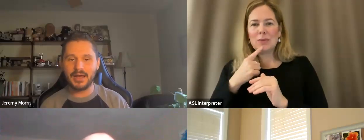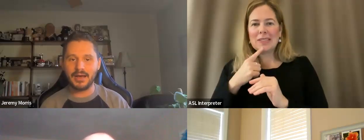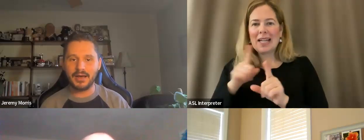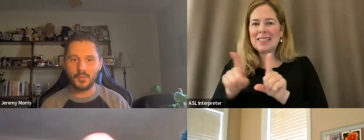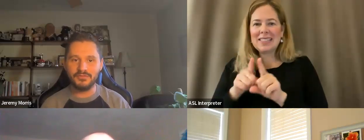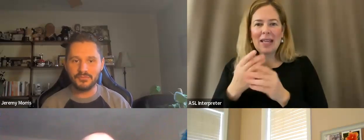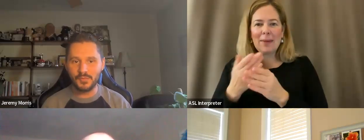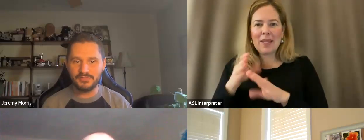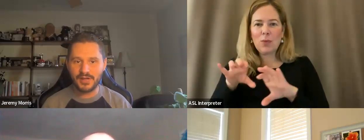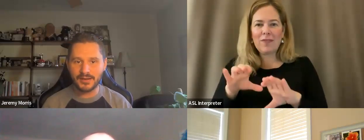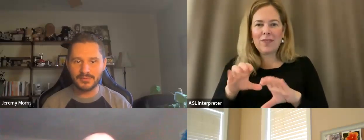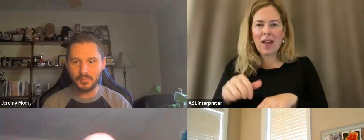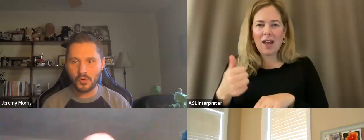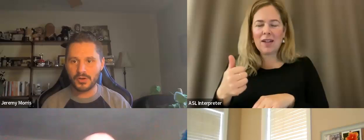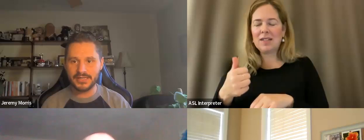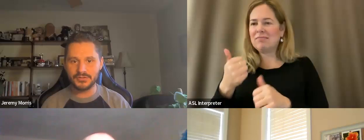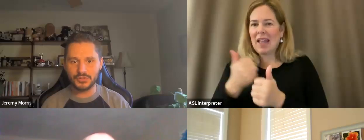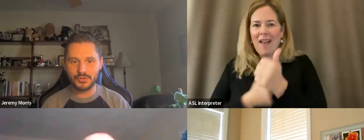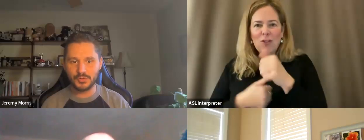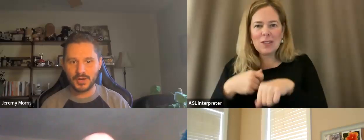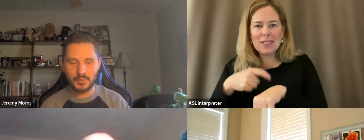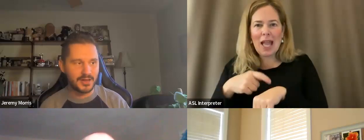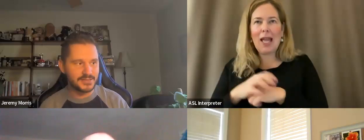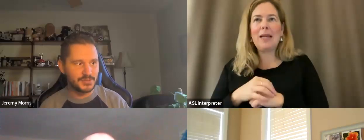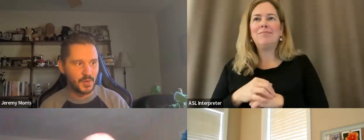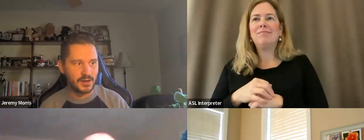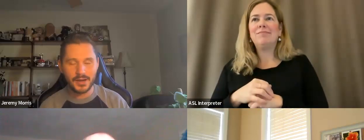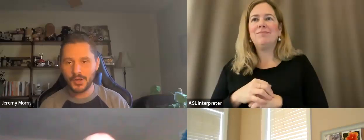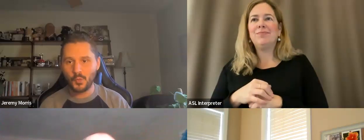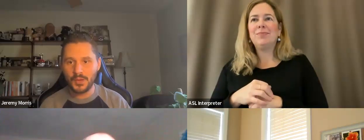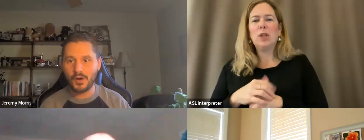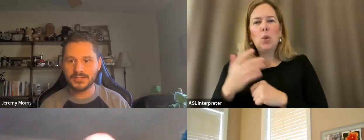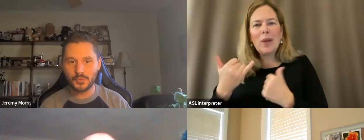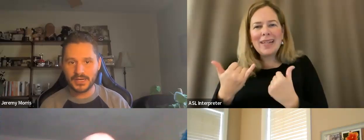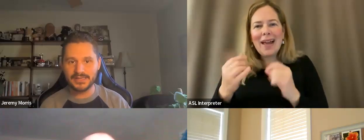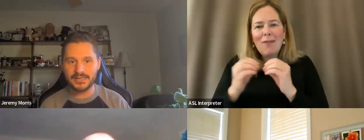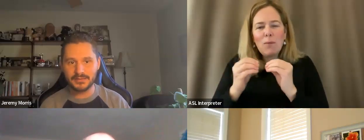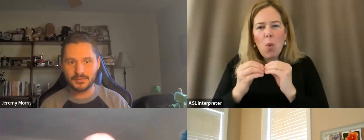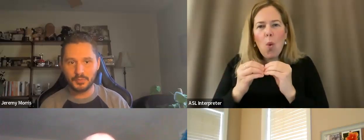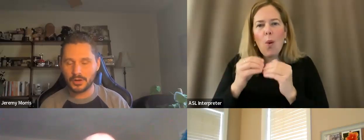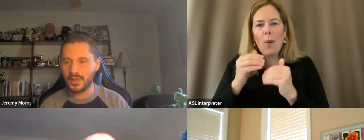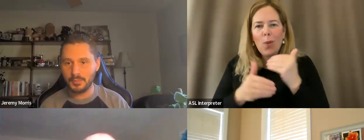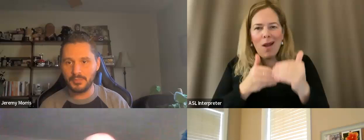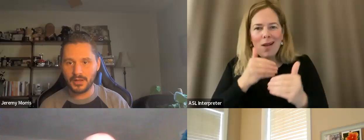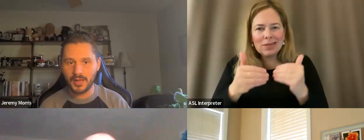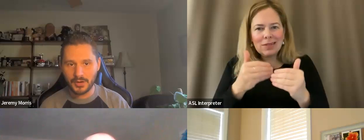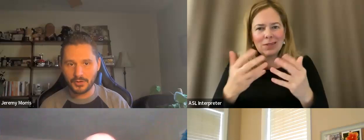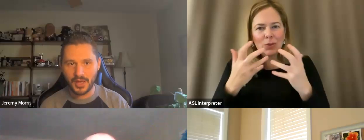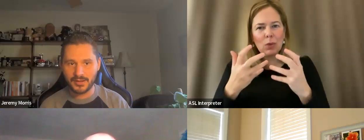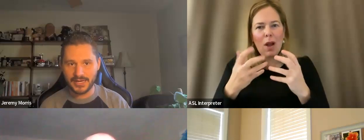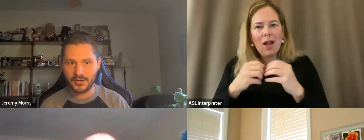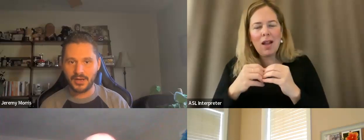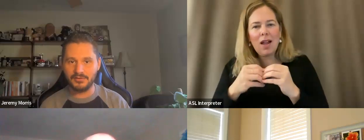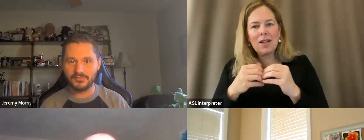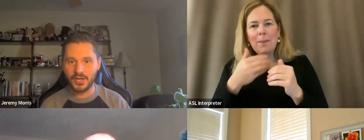time. We've gotten more into a process where we want to really put a lot